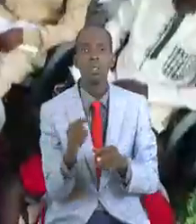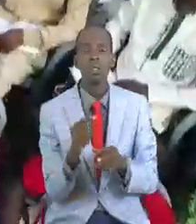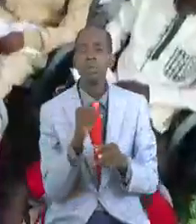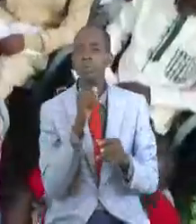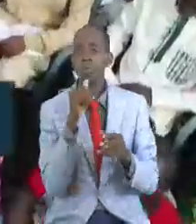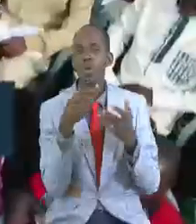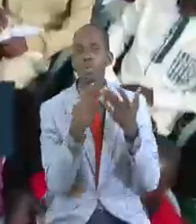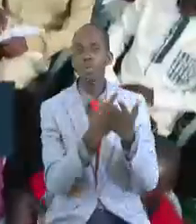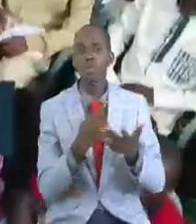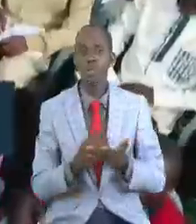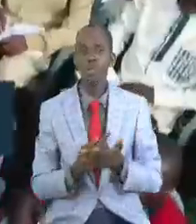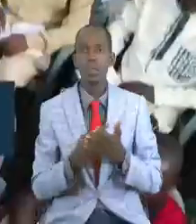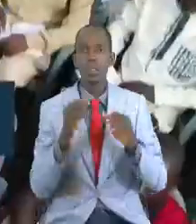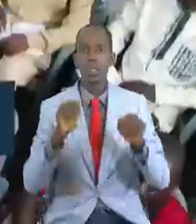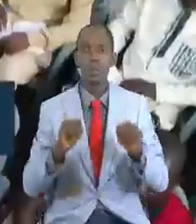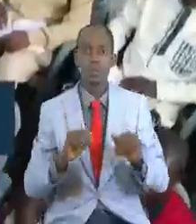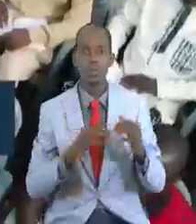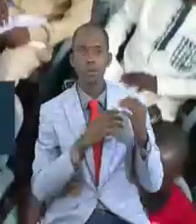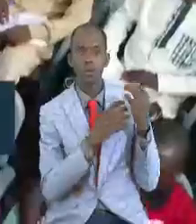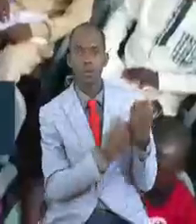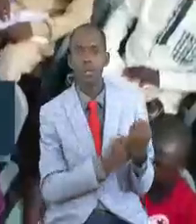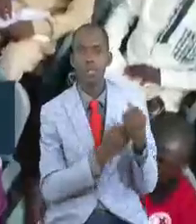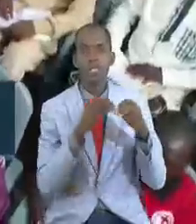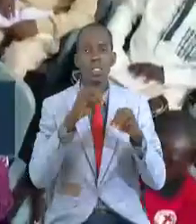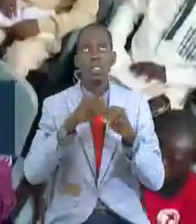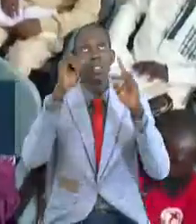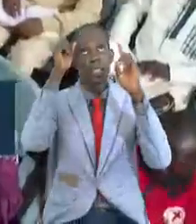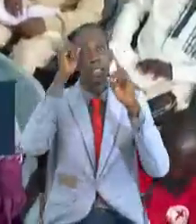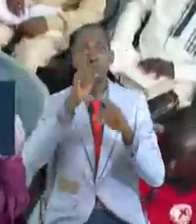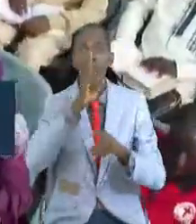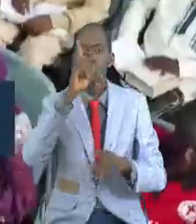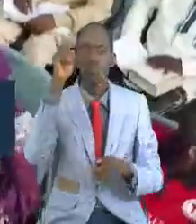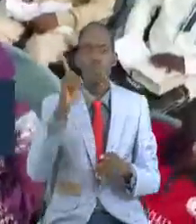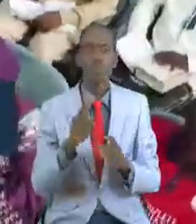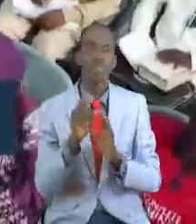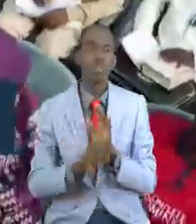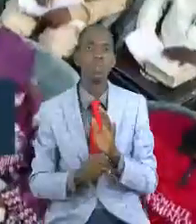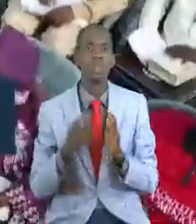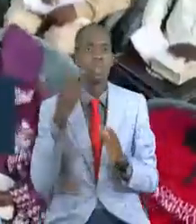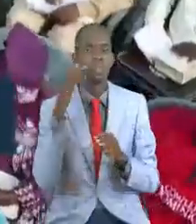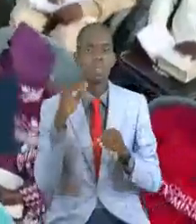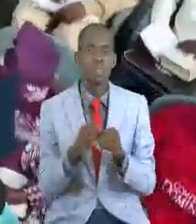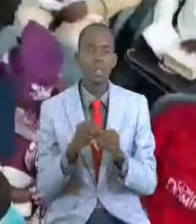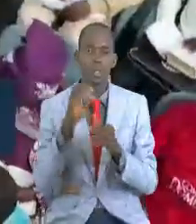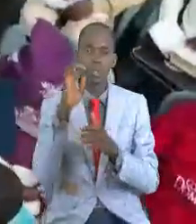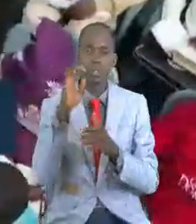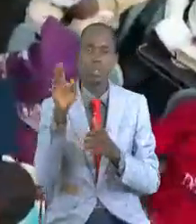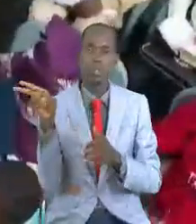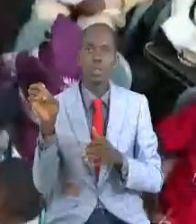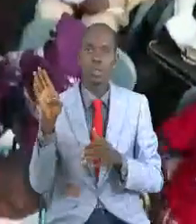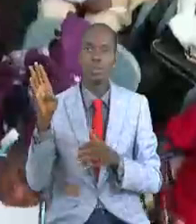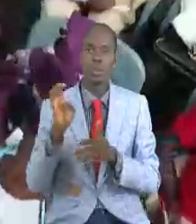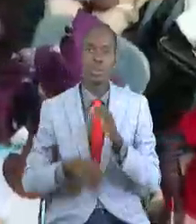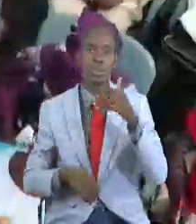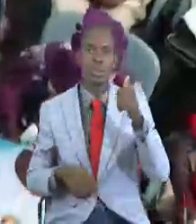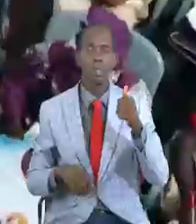confidence in his short issue we're coming to chapter 10 look at verse 6 roman